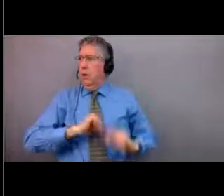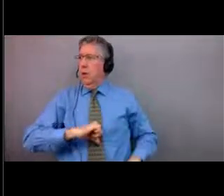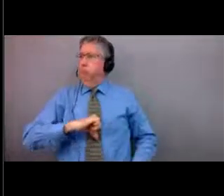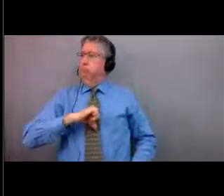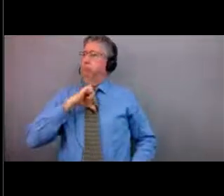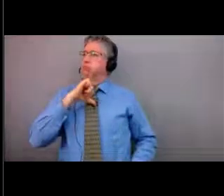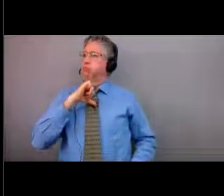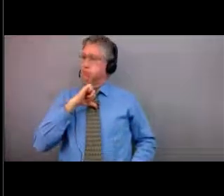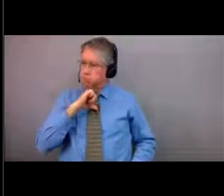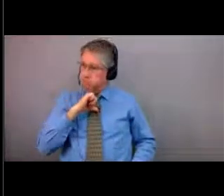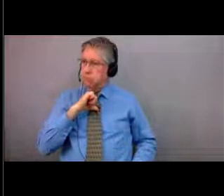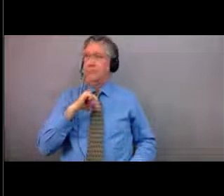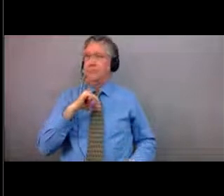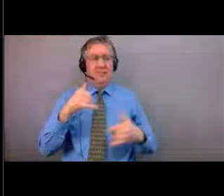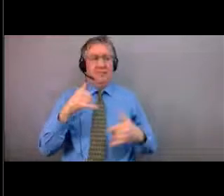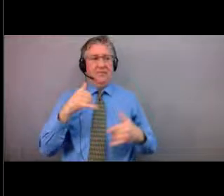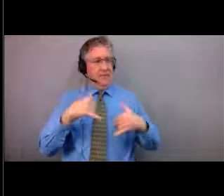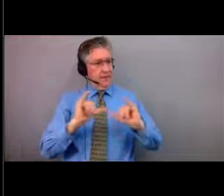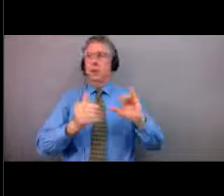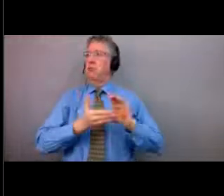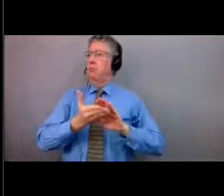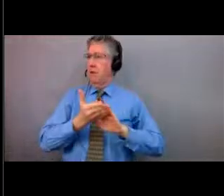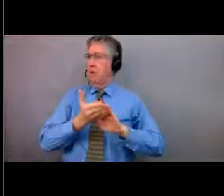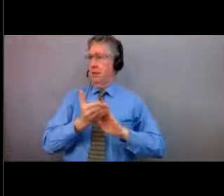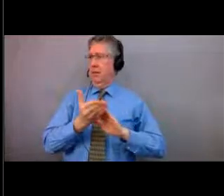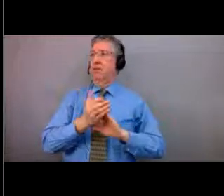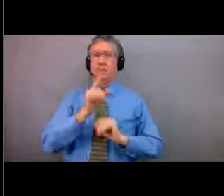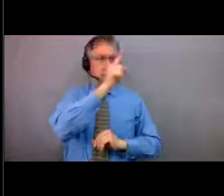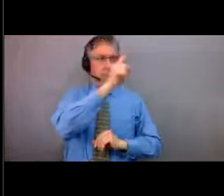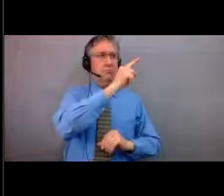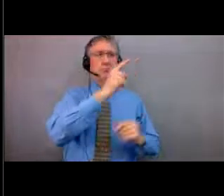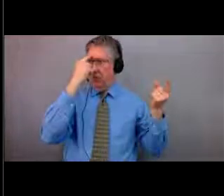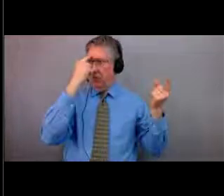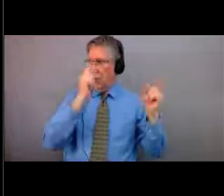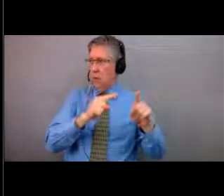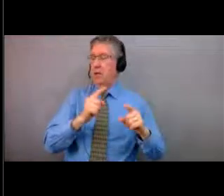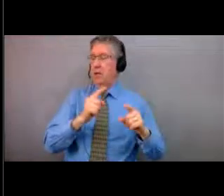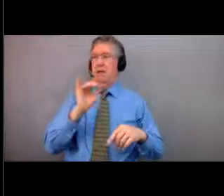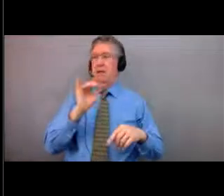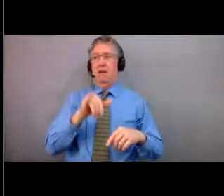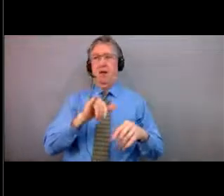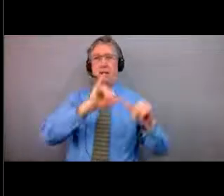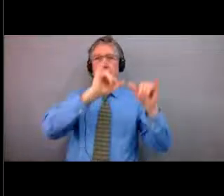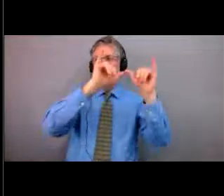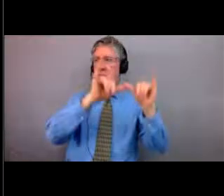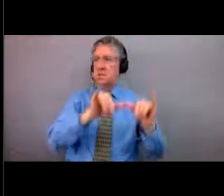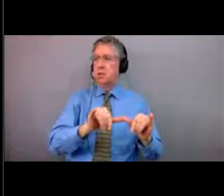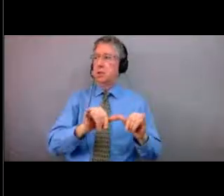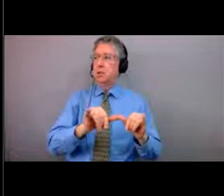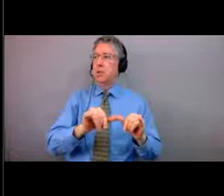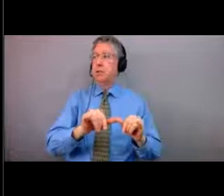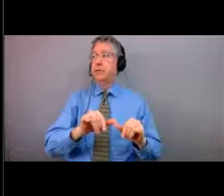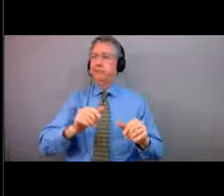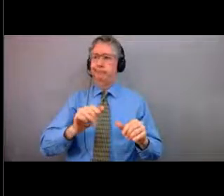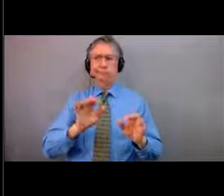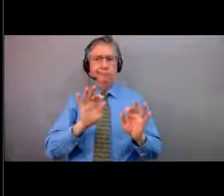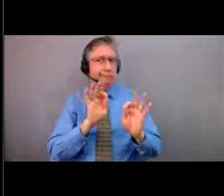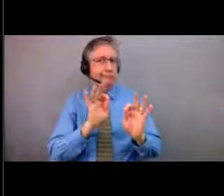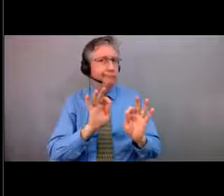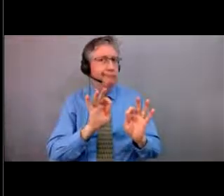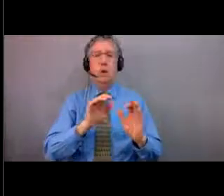this to this day, and providing the highest quality measurements that are surface to bottom